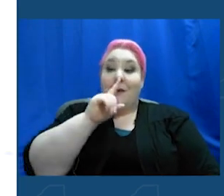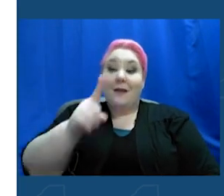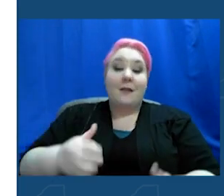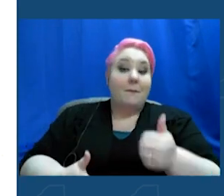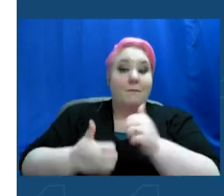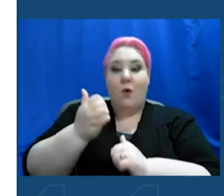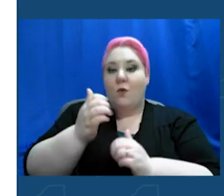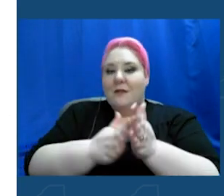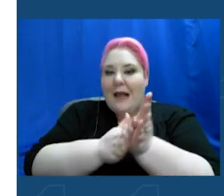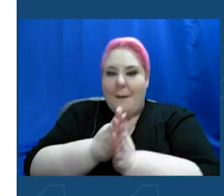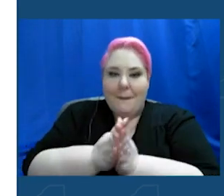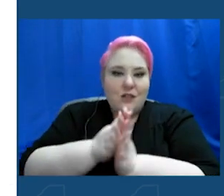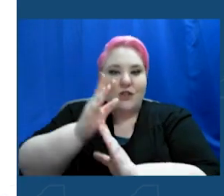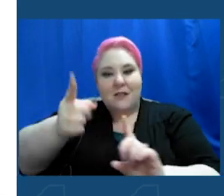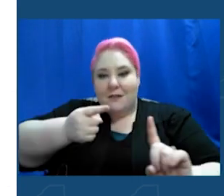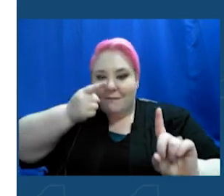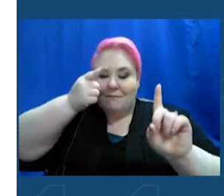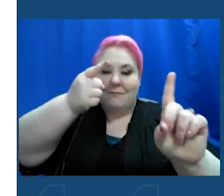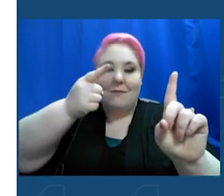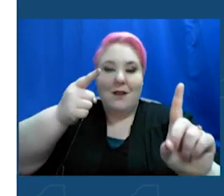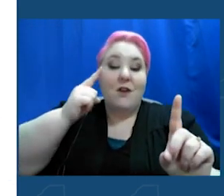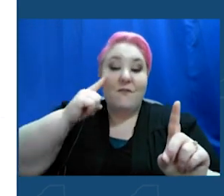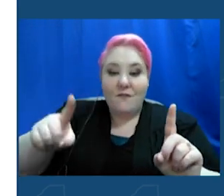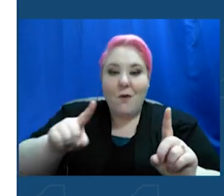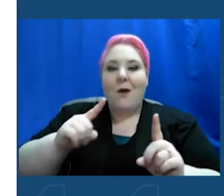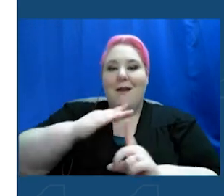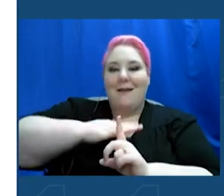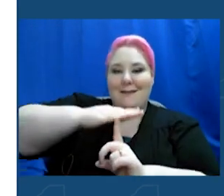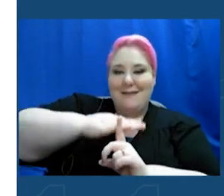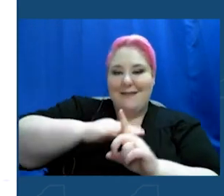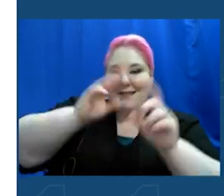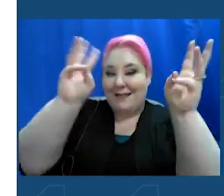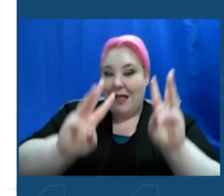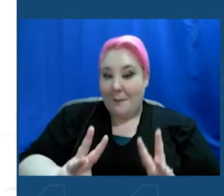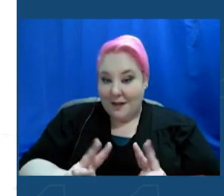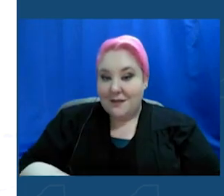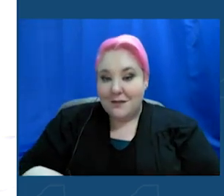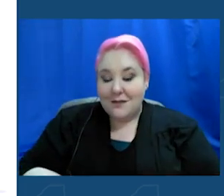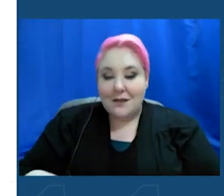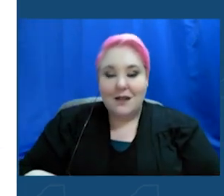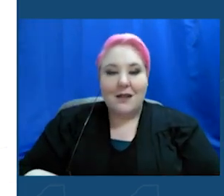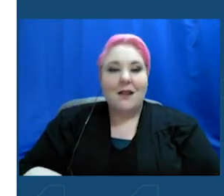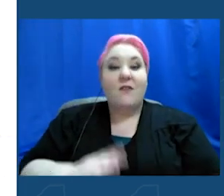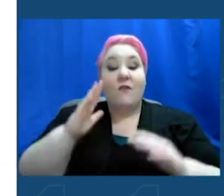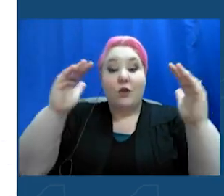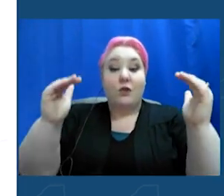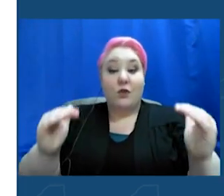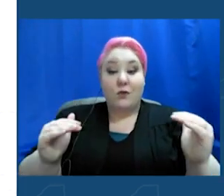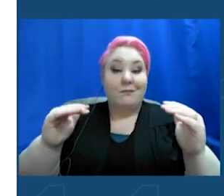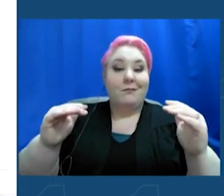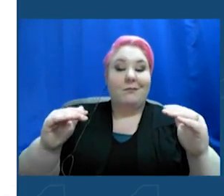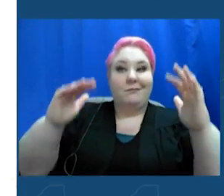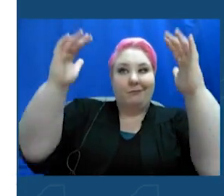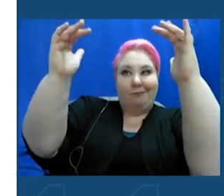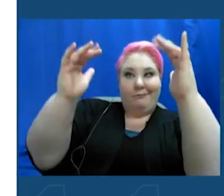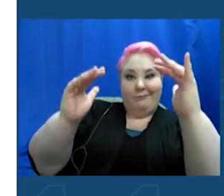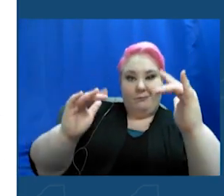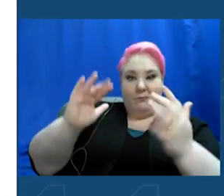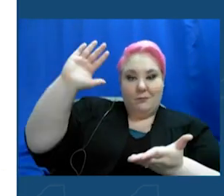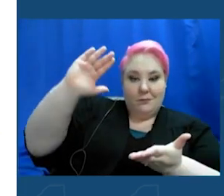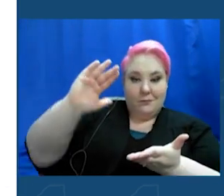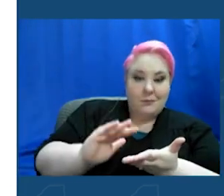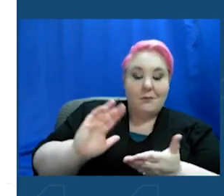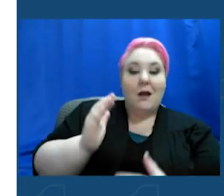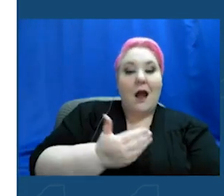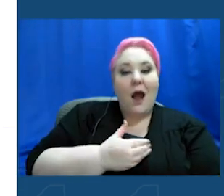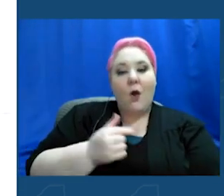And that's everything from lowering emissions, right, the most ambitious greenhouse gas targets of any state in the country,